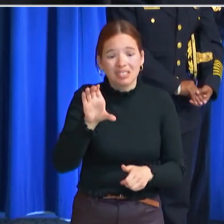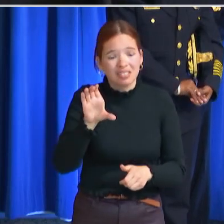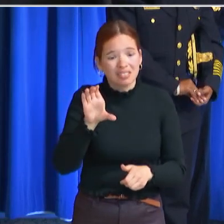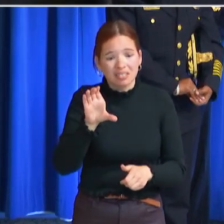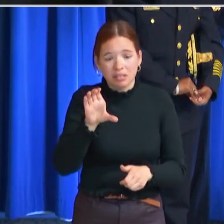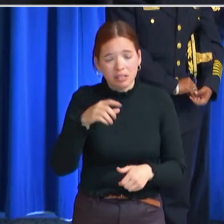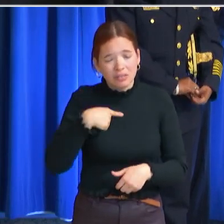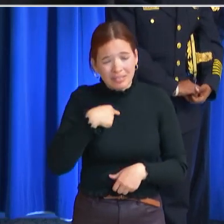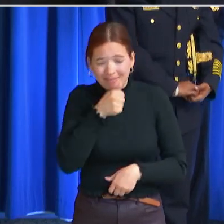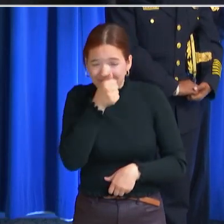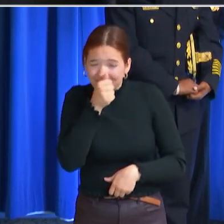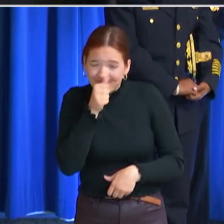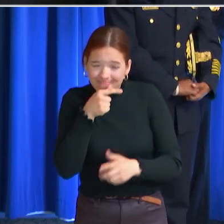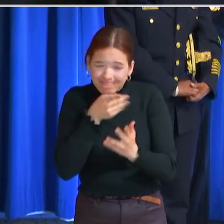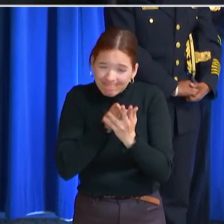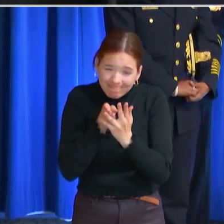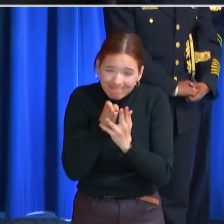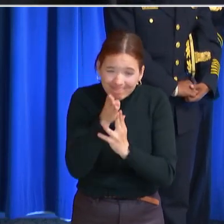people.